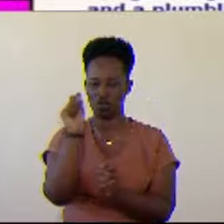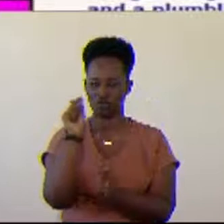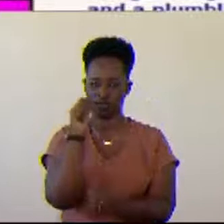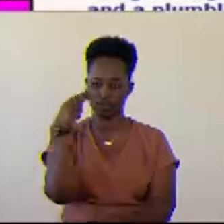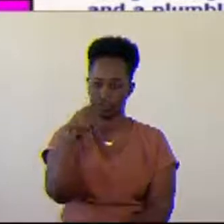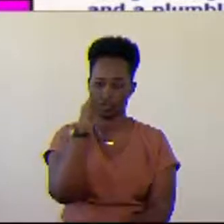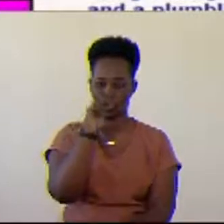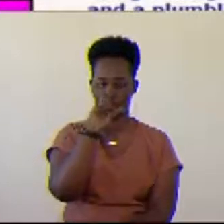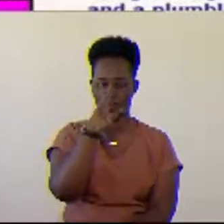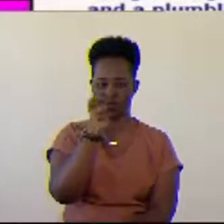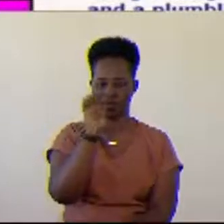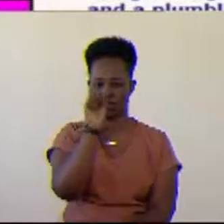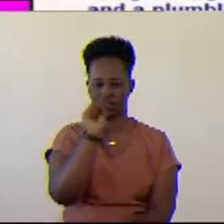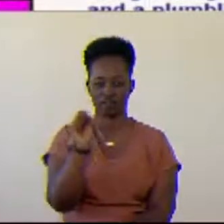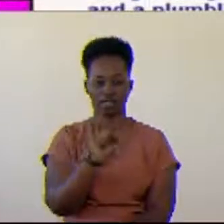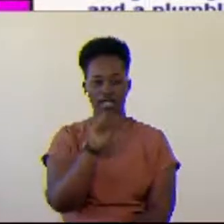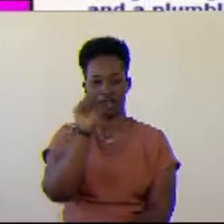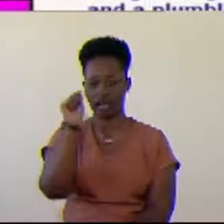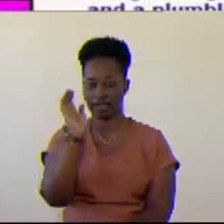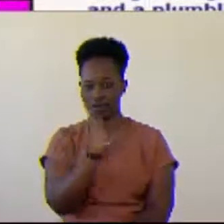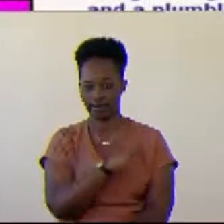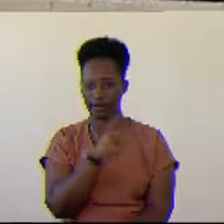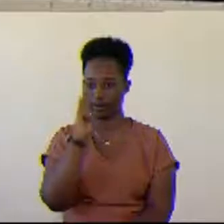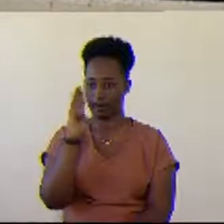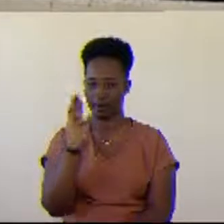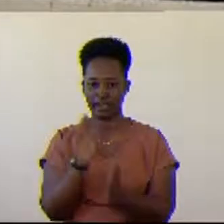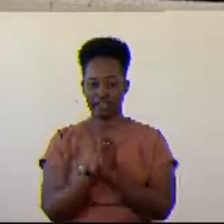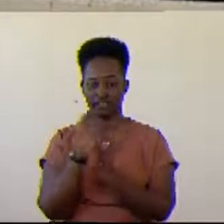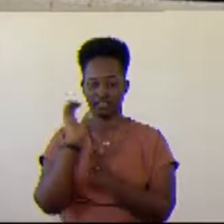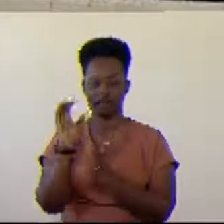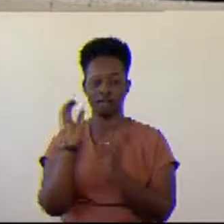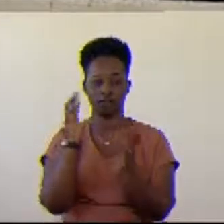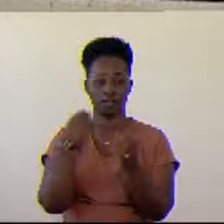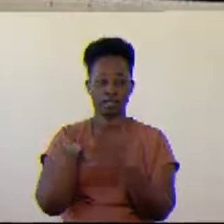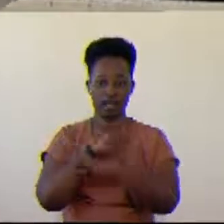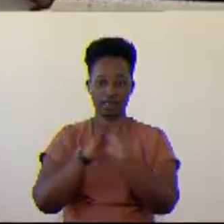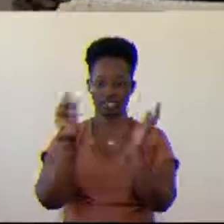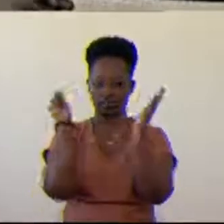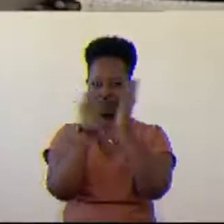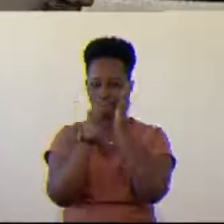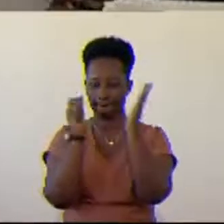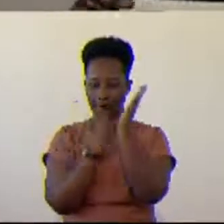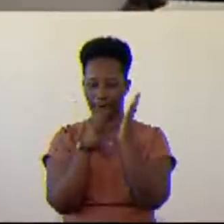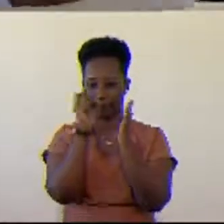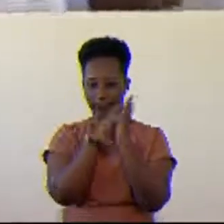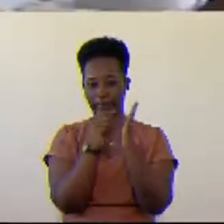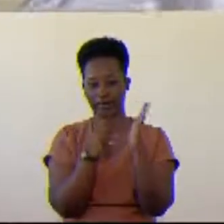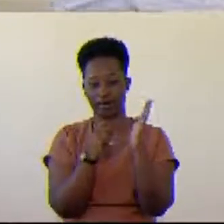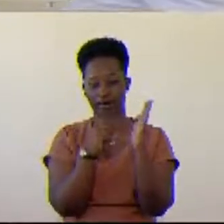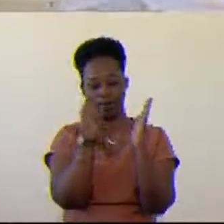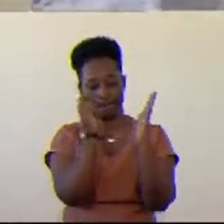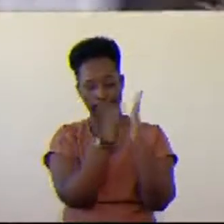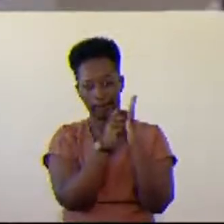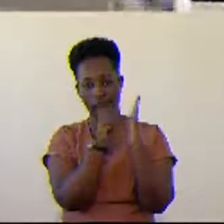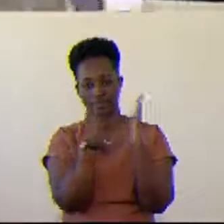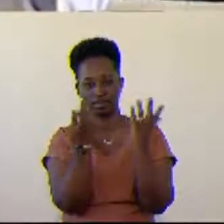C. Now what I have done, I've already made the 3 holes, okay? Just focus on this lamina, you